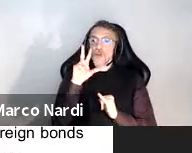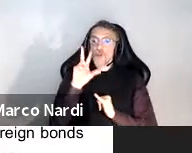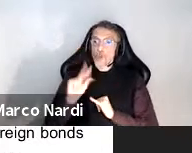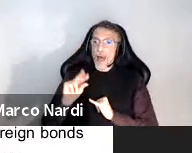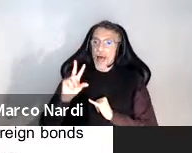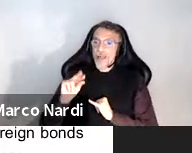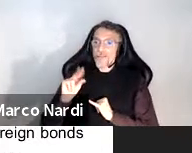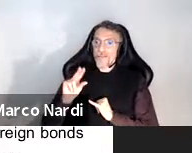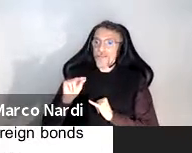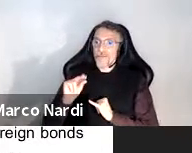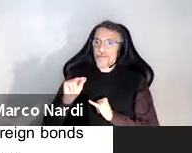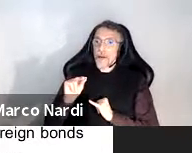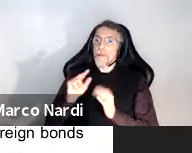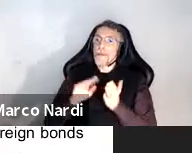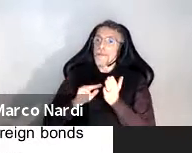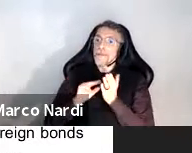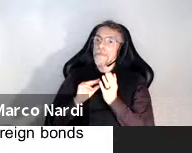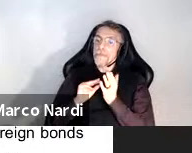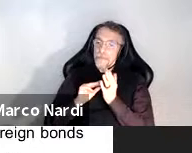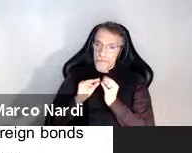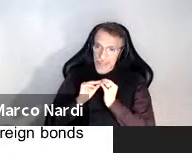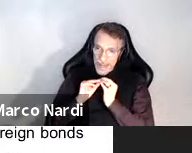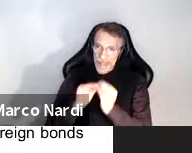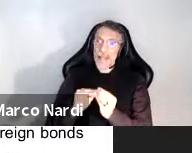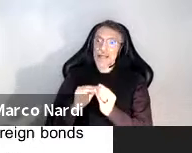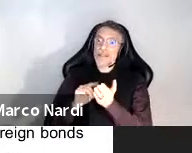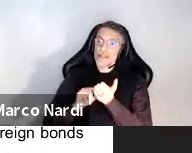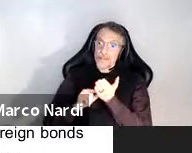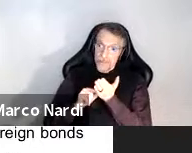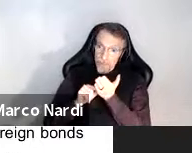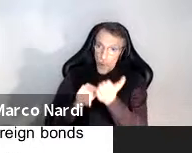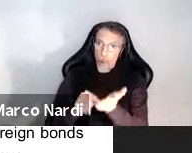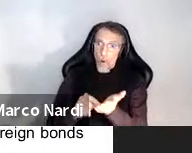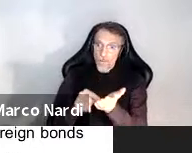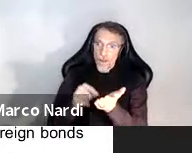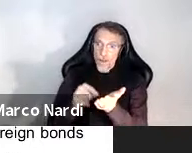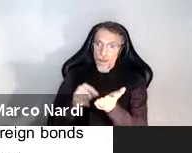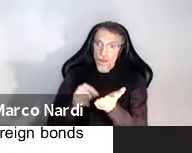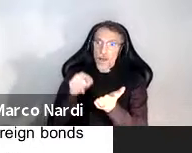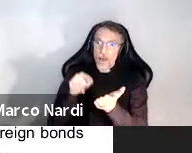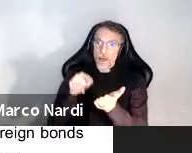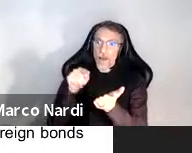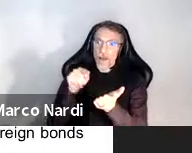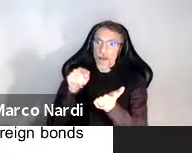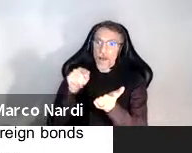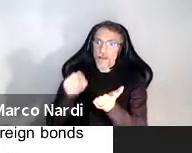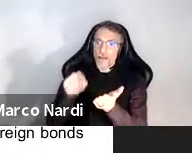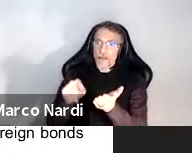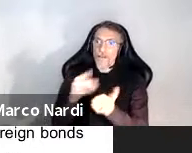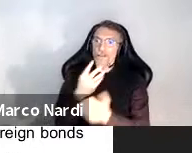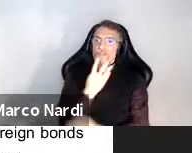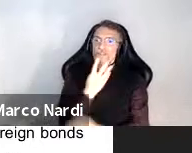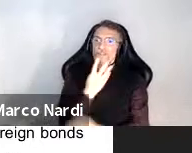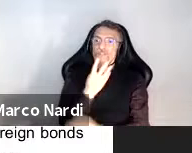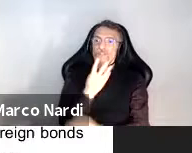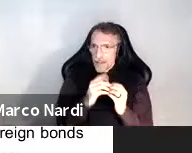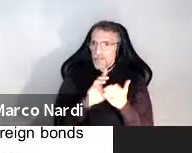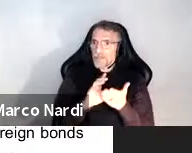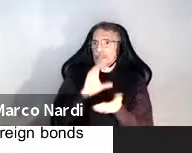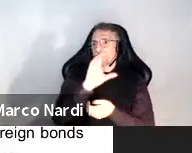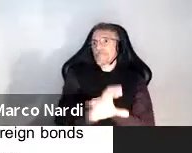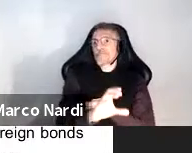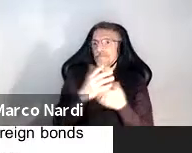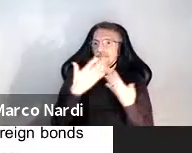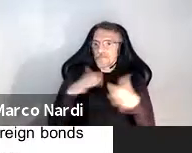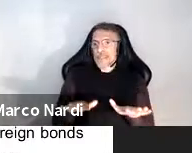have promised to generate, I think only about 4 billion was able to come to